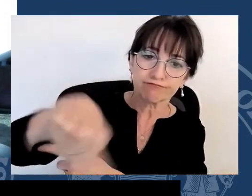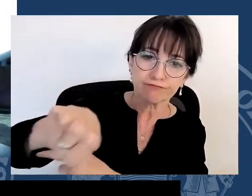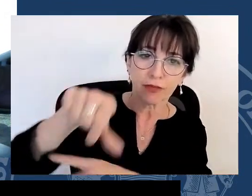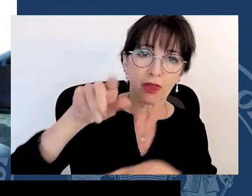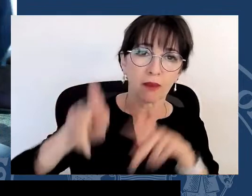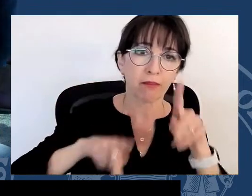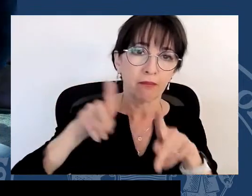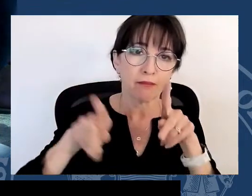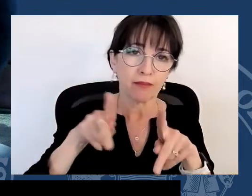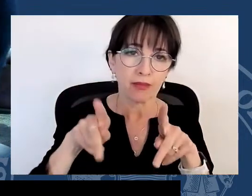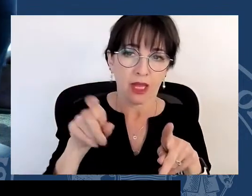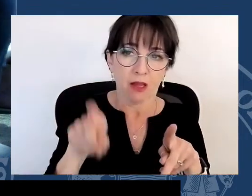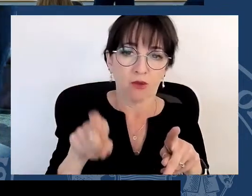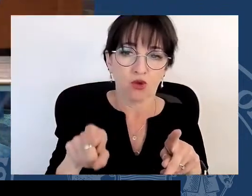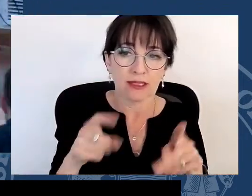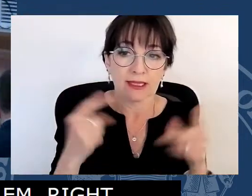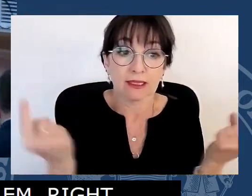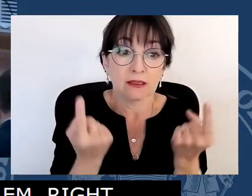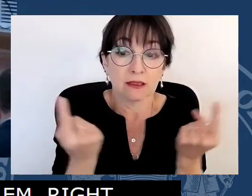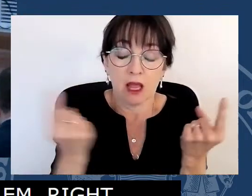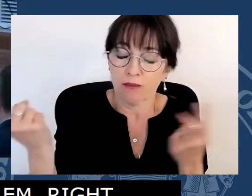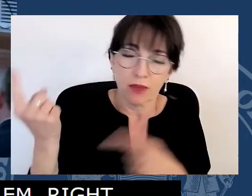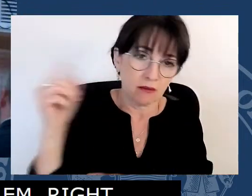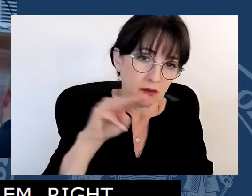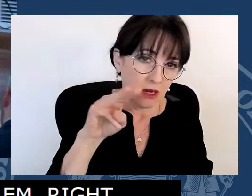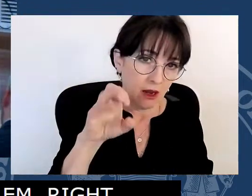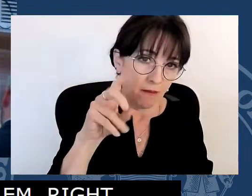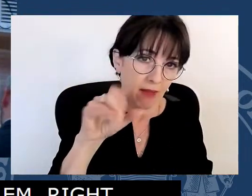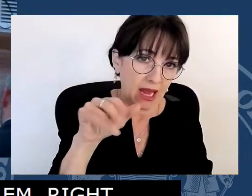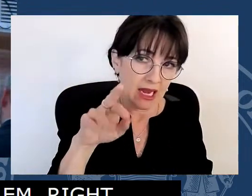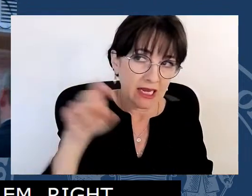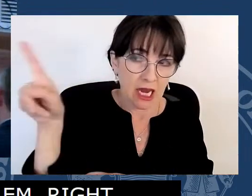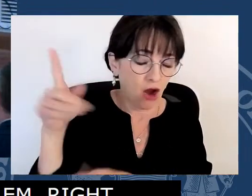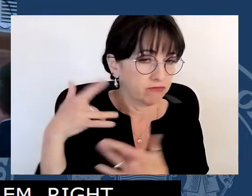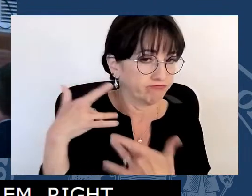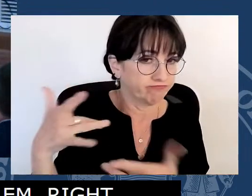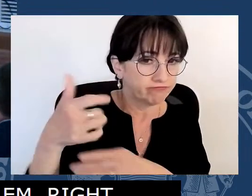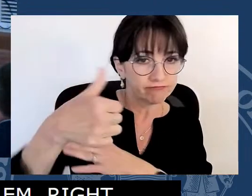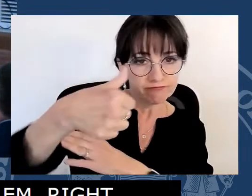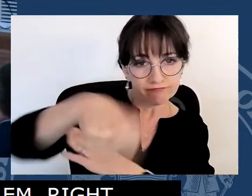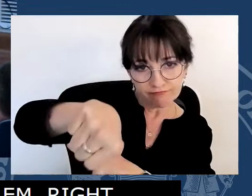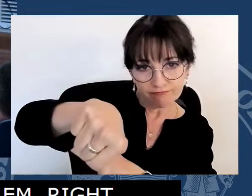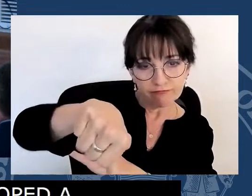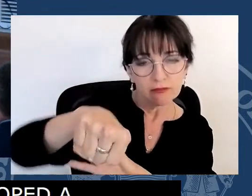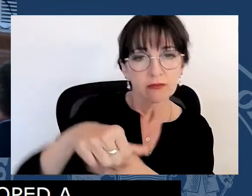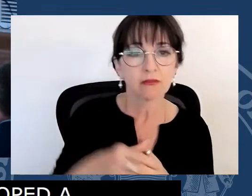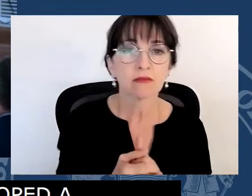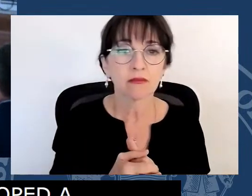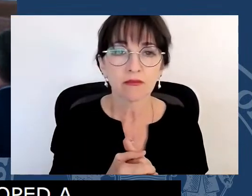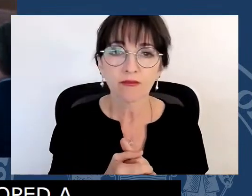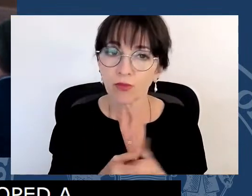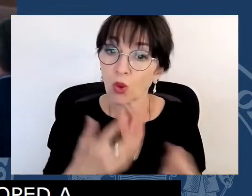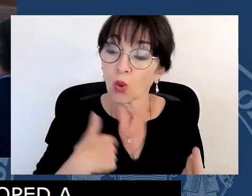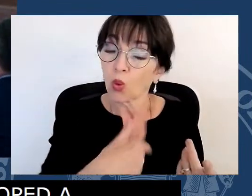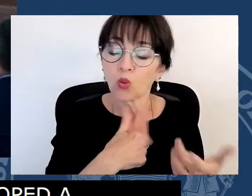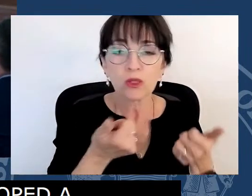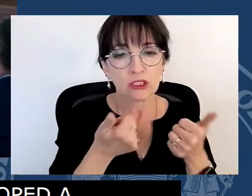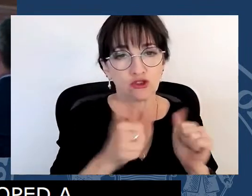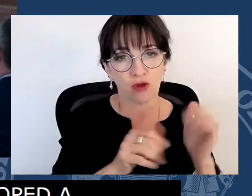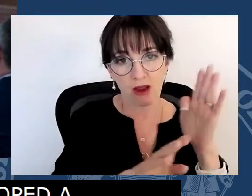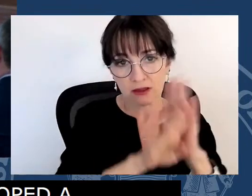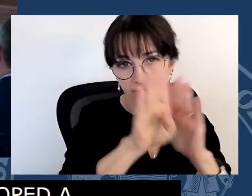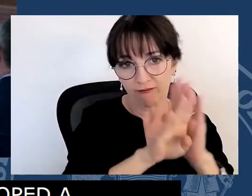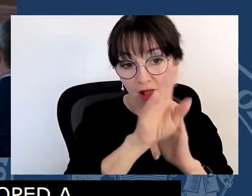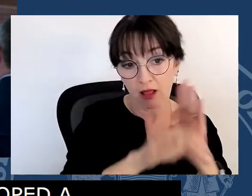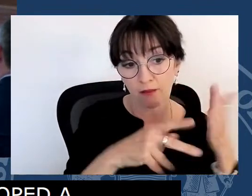a program that's not like it's Well, like in some ways, but we've developed it to be specifically relevant to